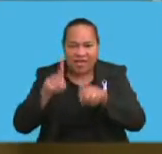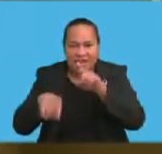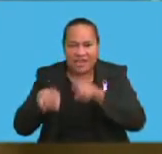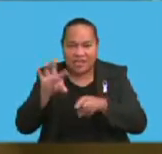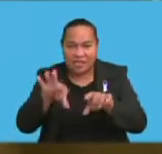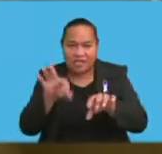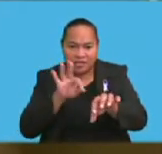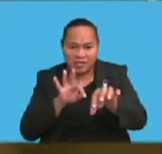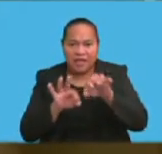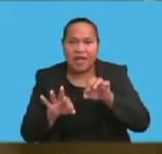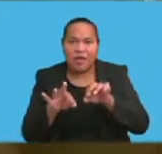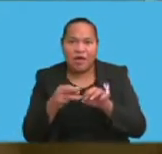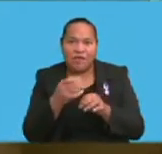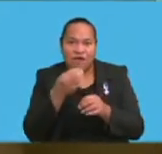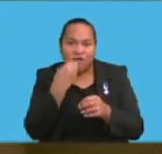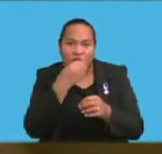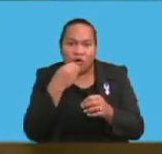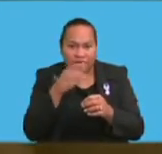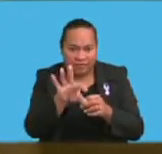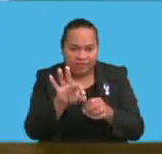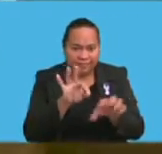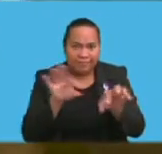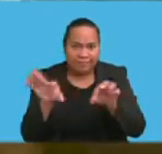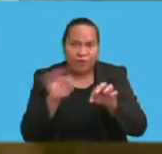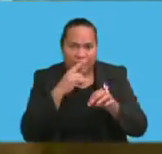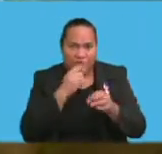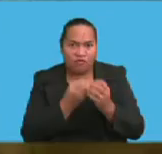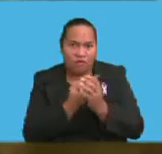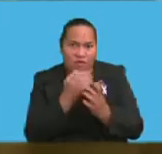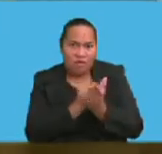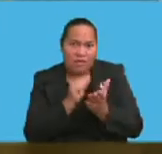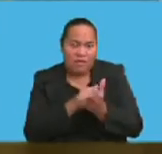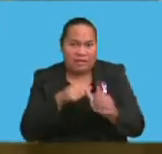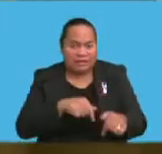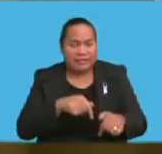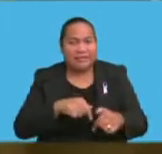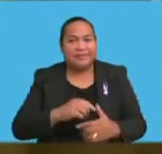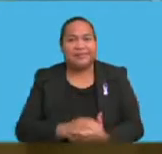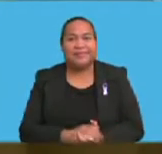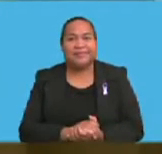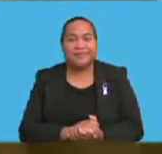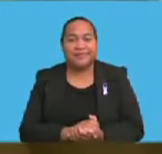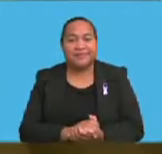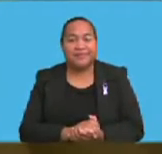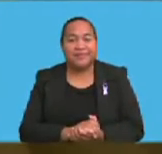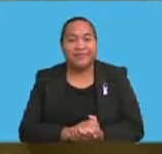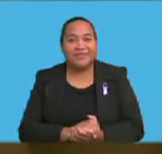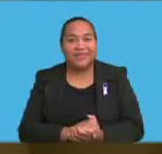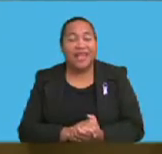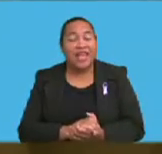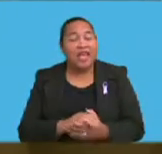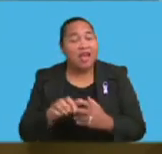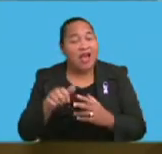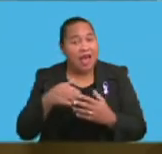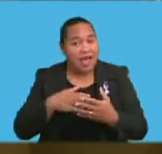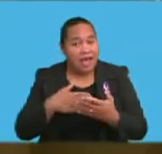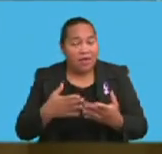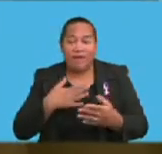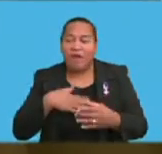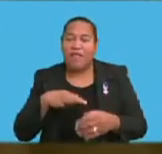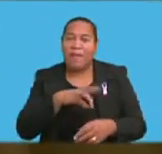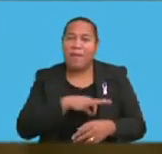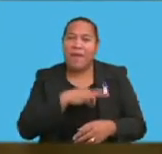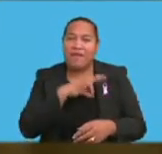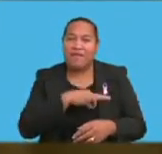resilient characteristics. Madam Speaker, for this, I would say, and for the benefit